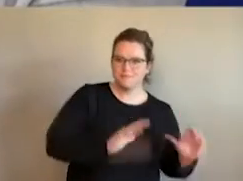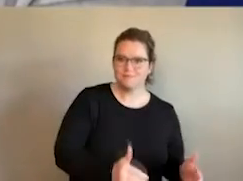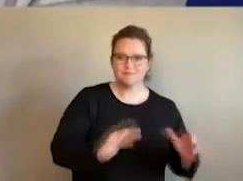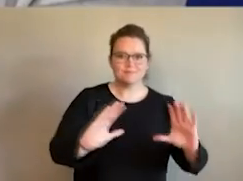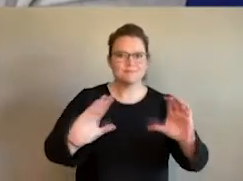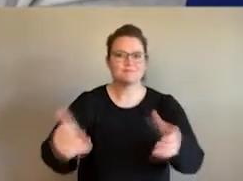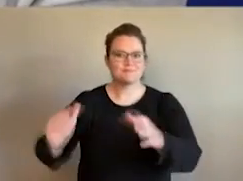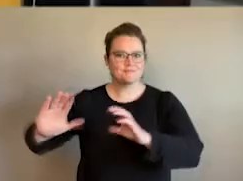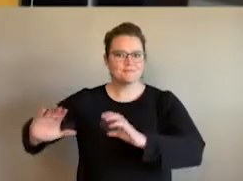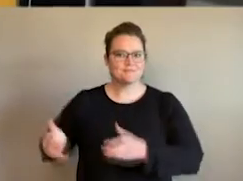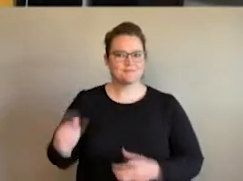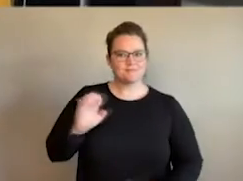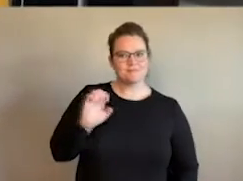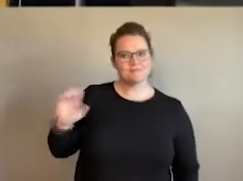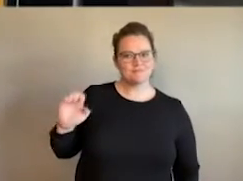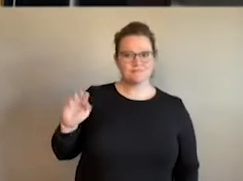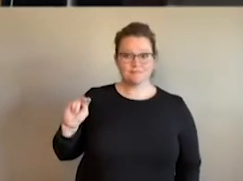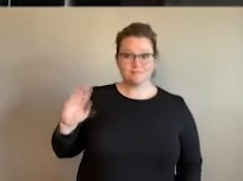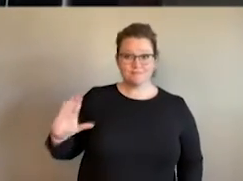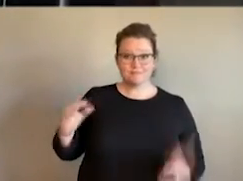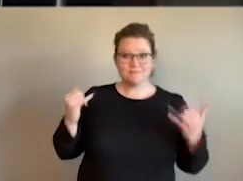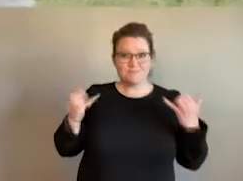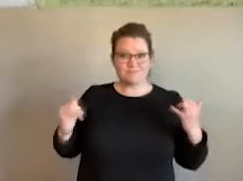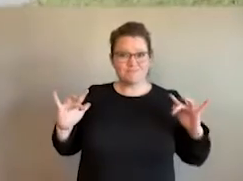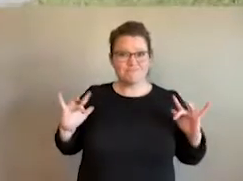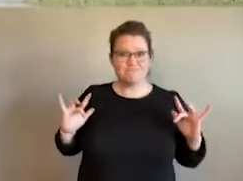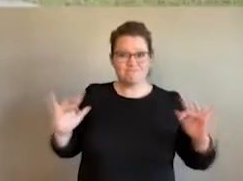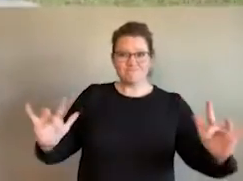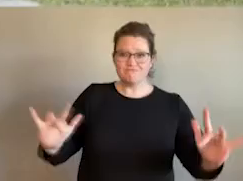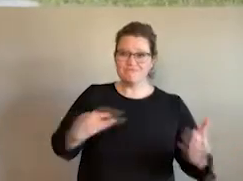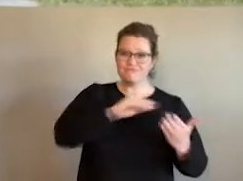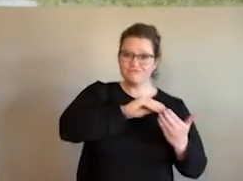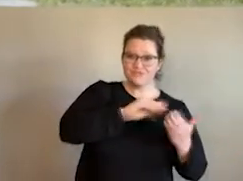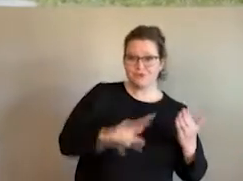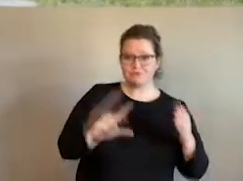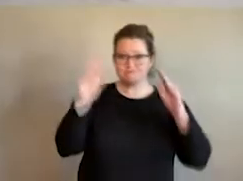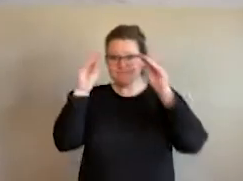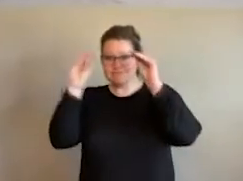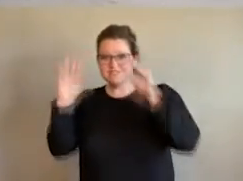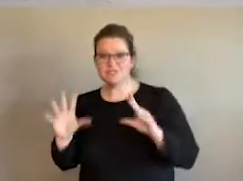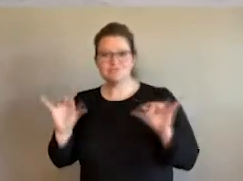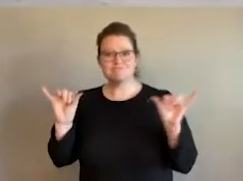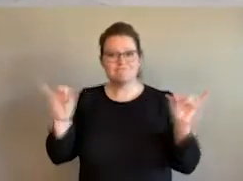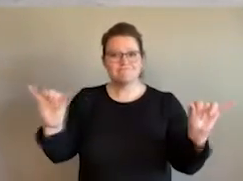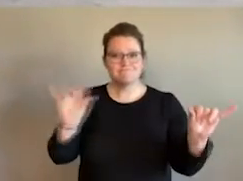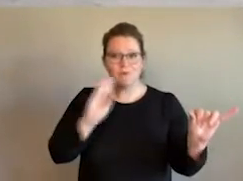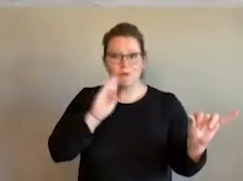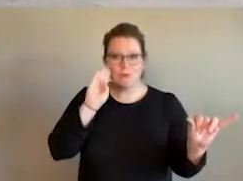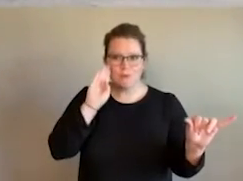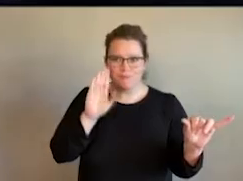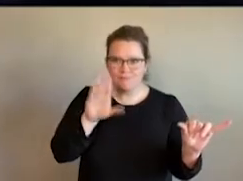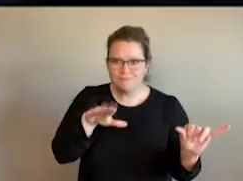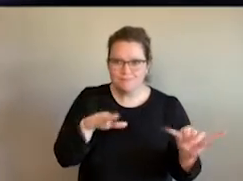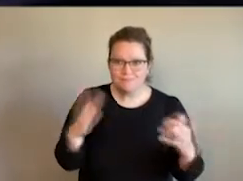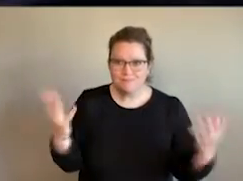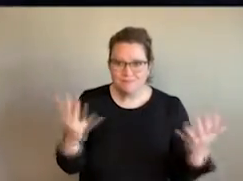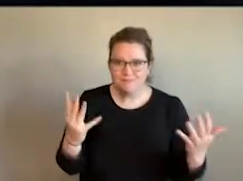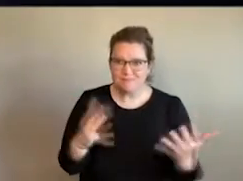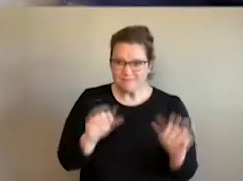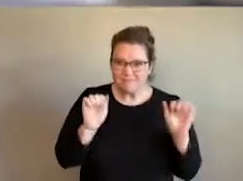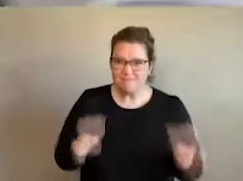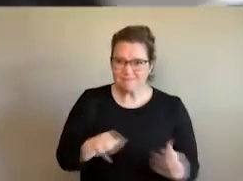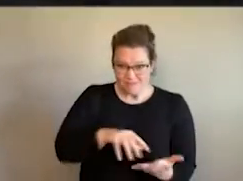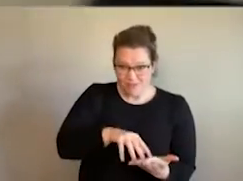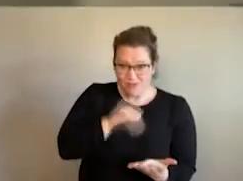While classrooms across Eastern North Carolina stand empty and students and teachers are tucked away at home, we know a great secret. Learning